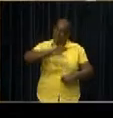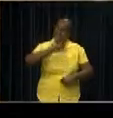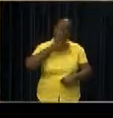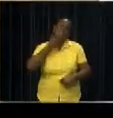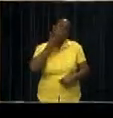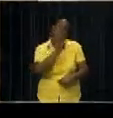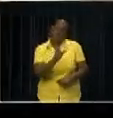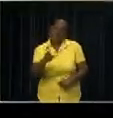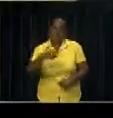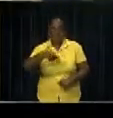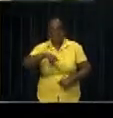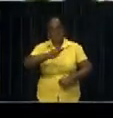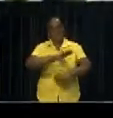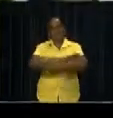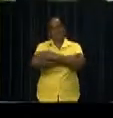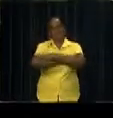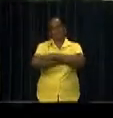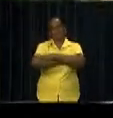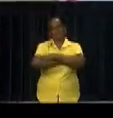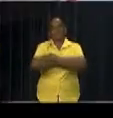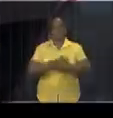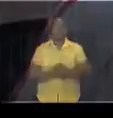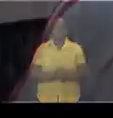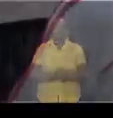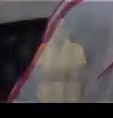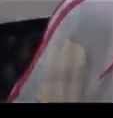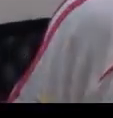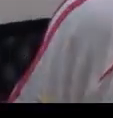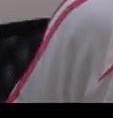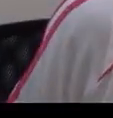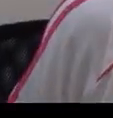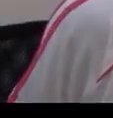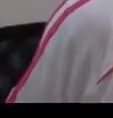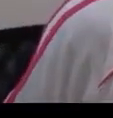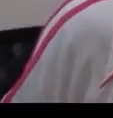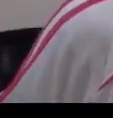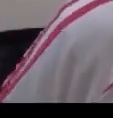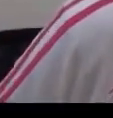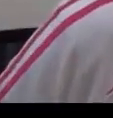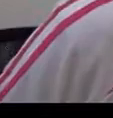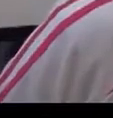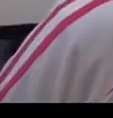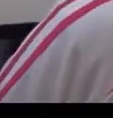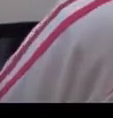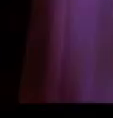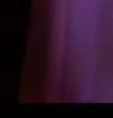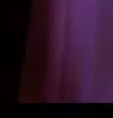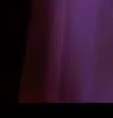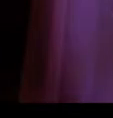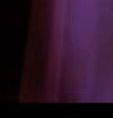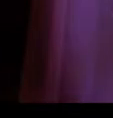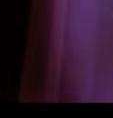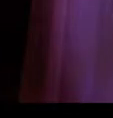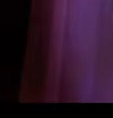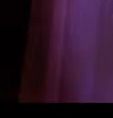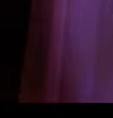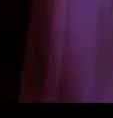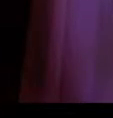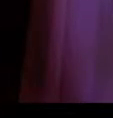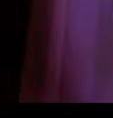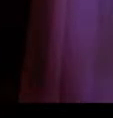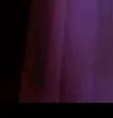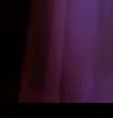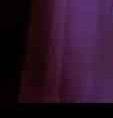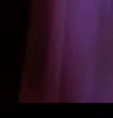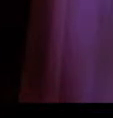Ministry of Agriculture, Fisheries and Animal Husbandry also helped a number of young people with a job. Only one week